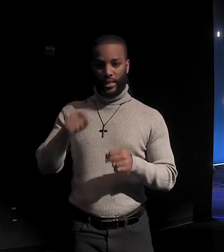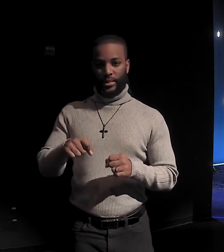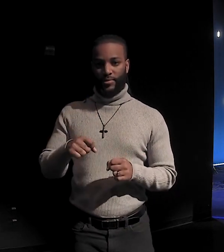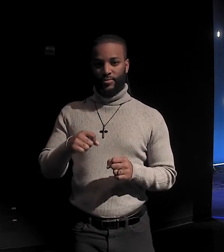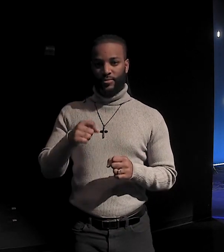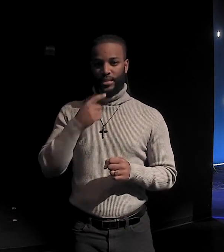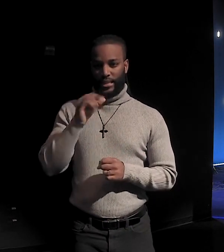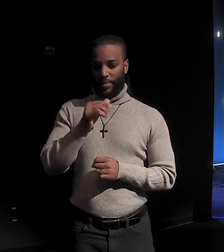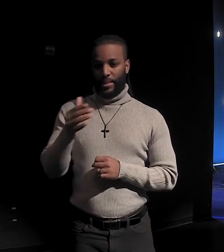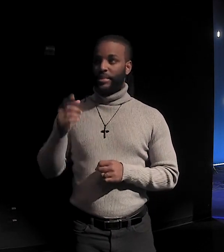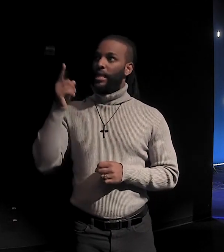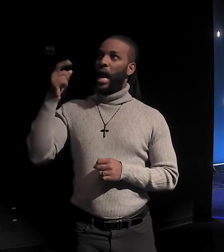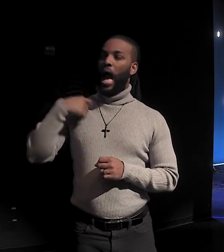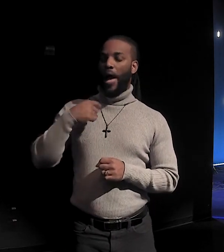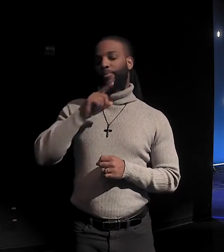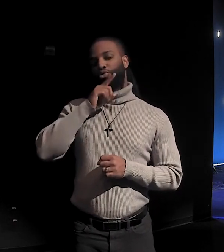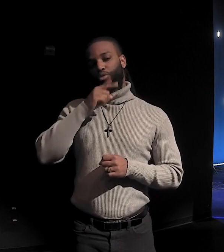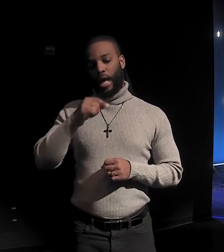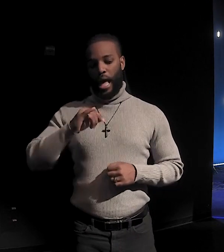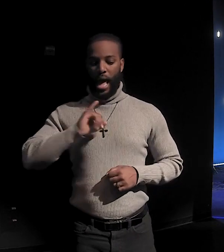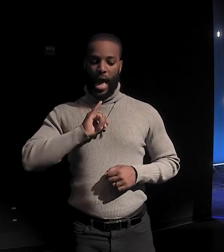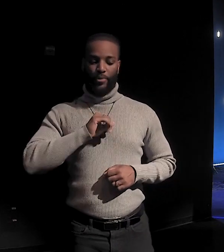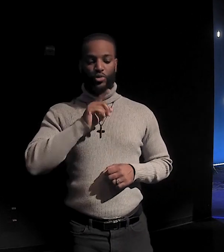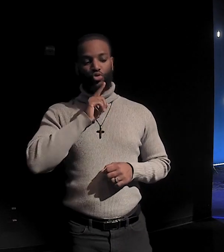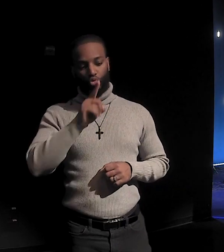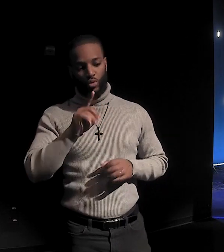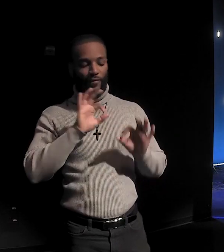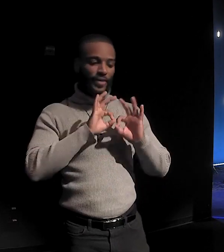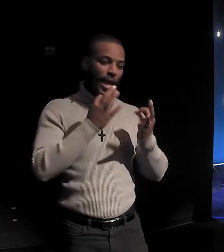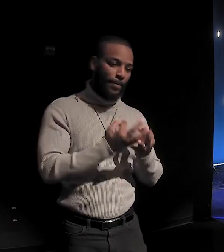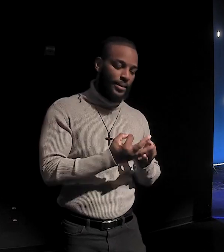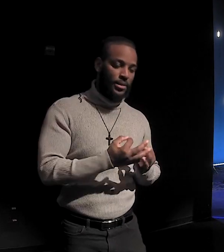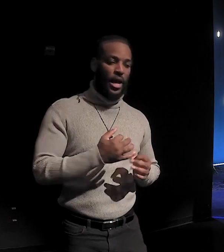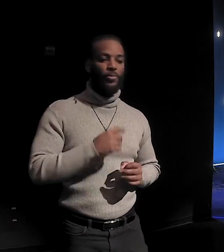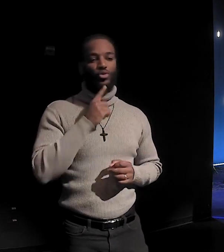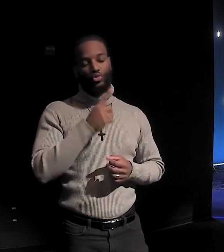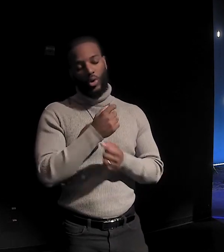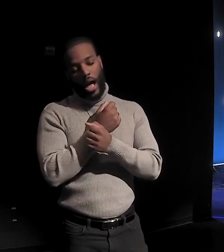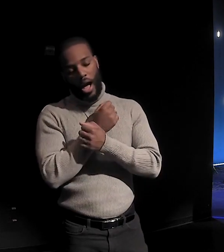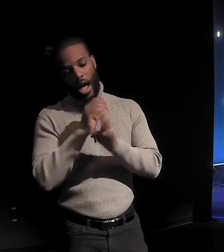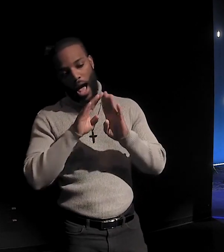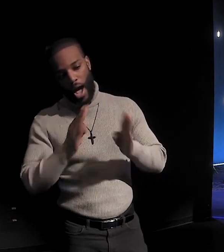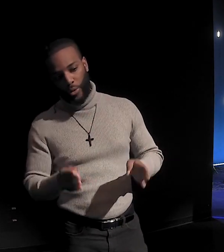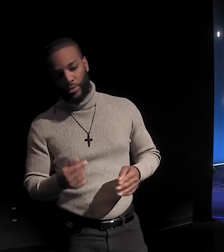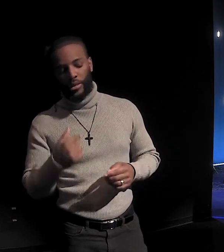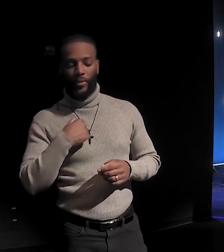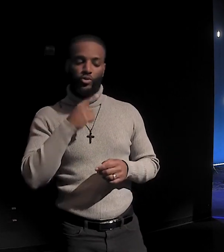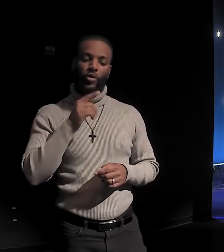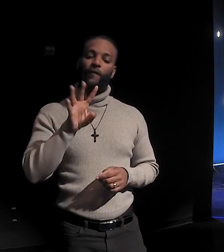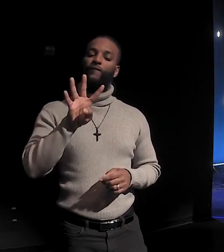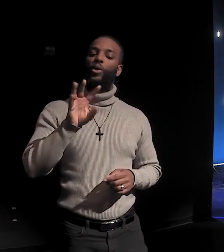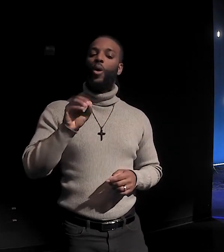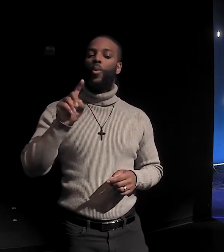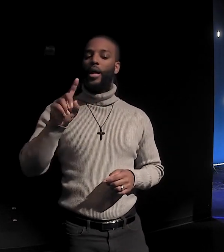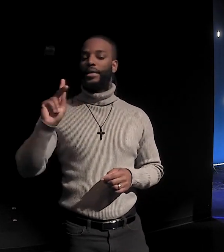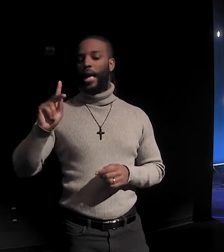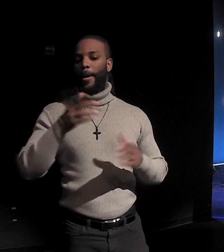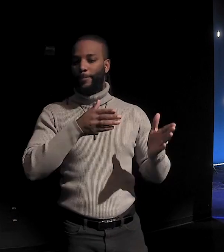could say, I'm the true family. I'm the true house. I'm the true 401k plan. I'm the